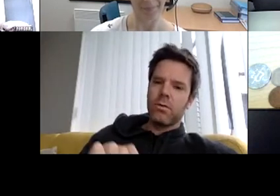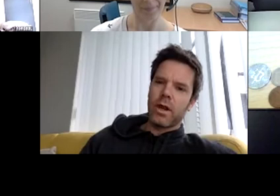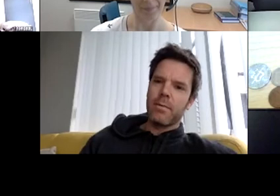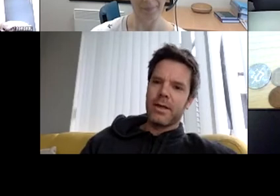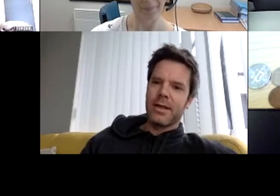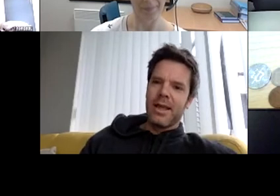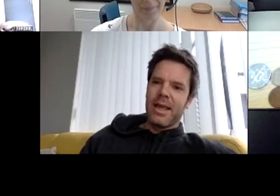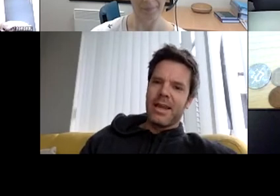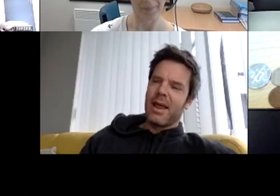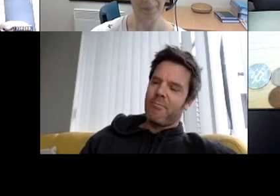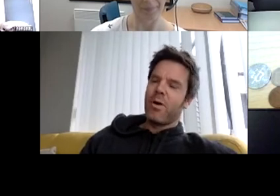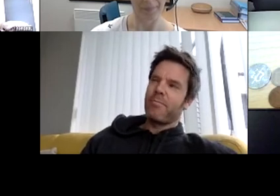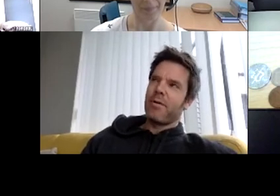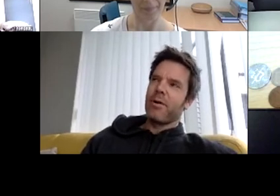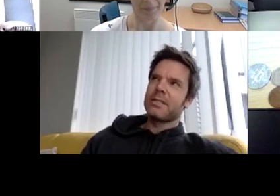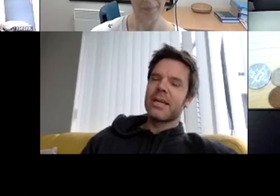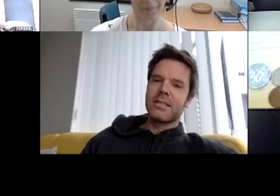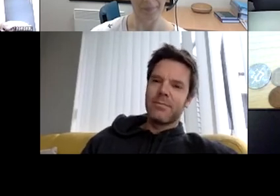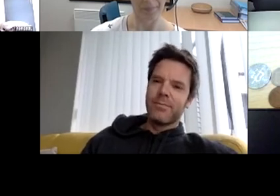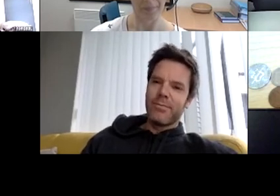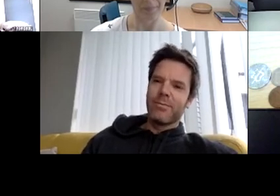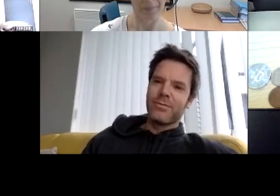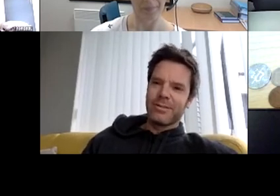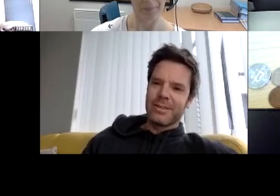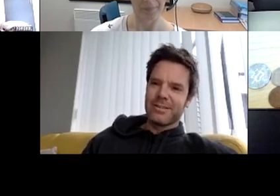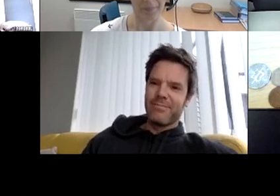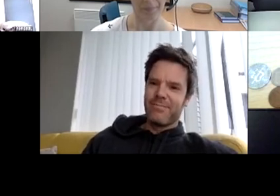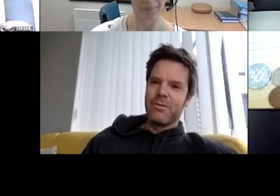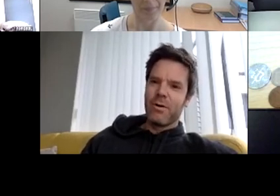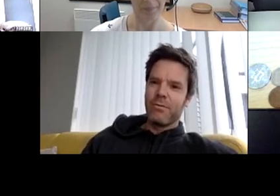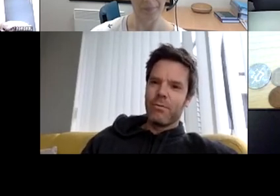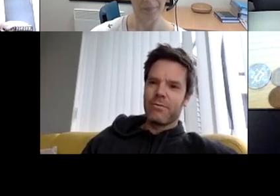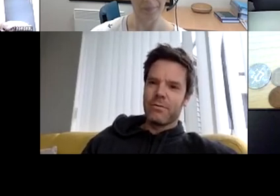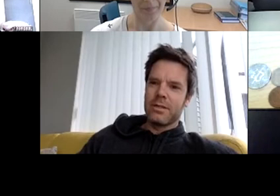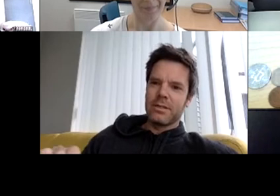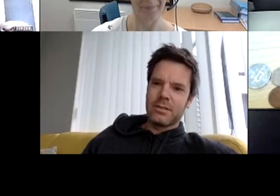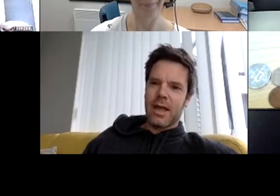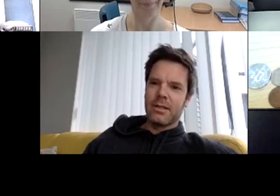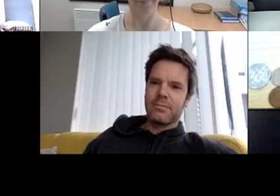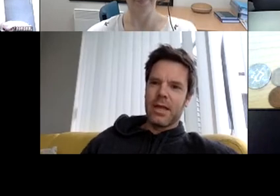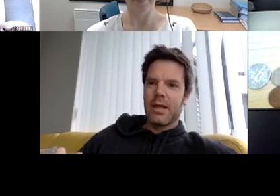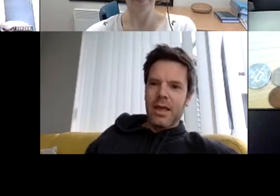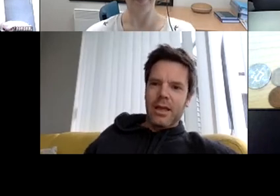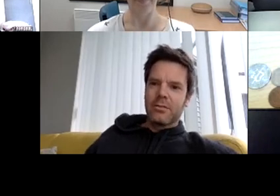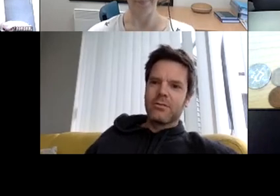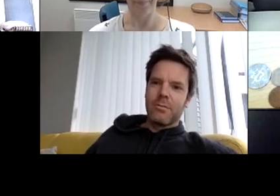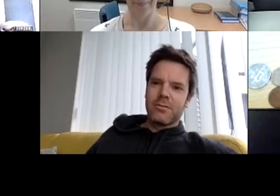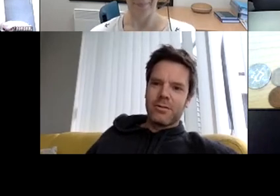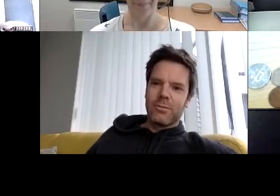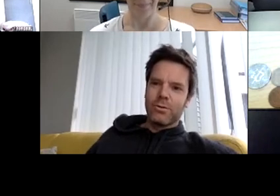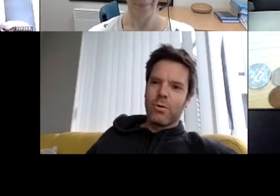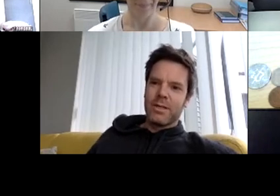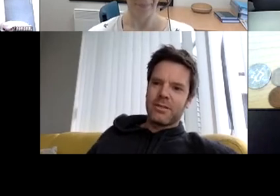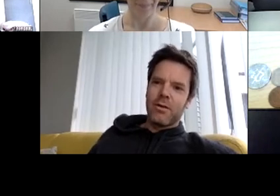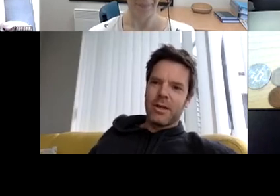is caught up in what I take to be Bob Jones's view of all refugees as being, you know, discriminatory